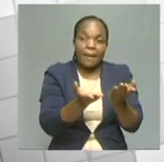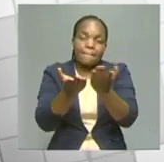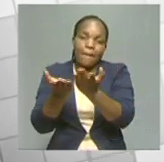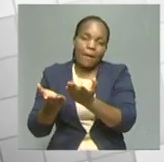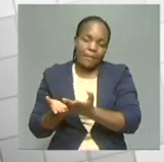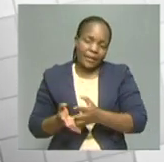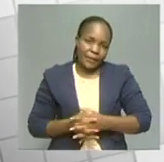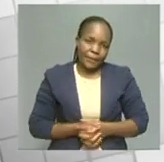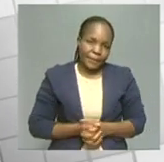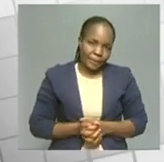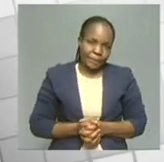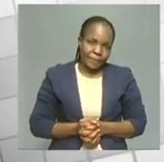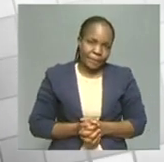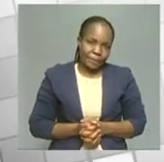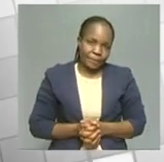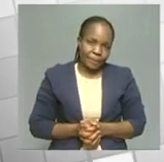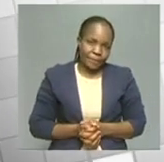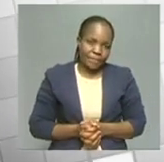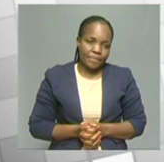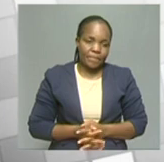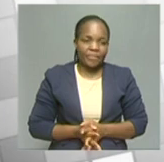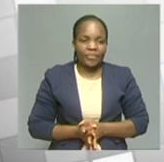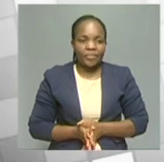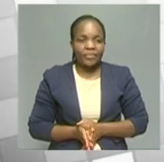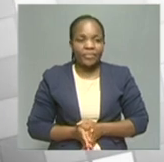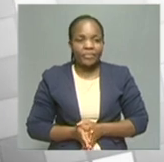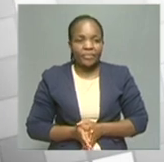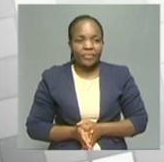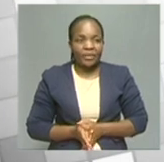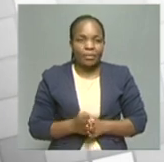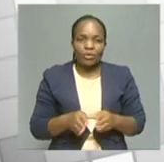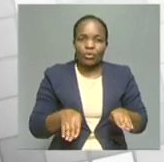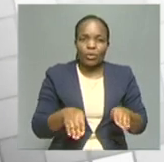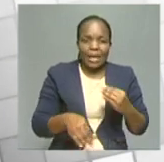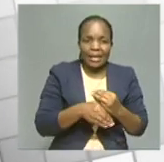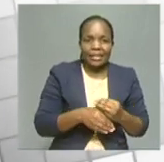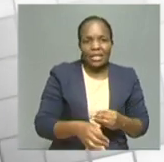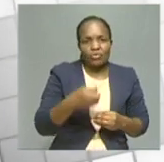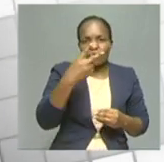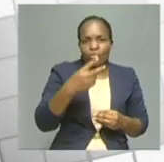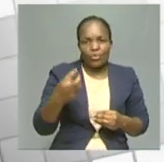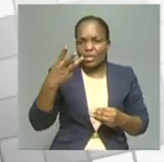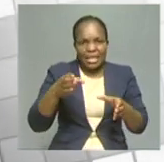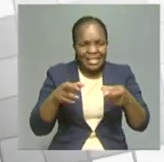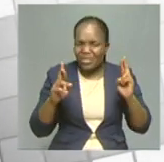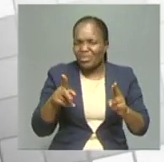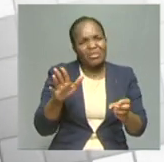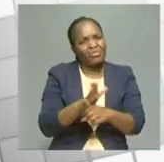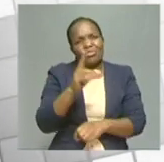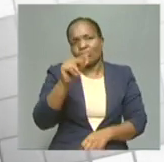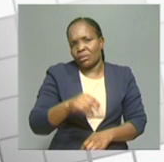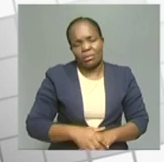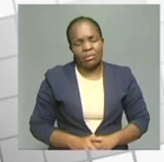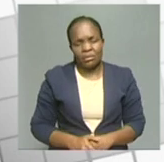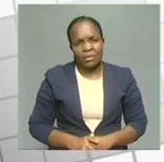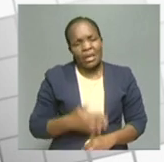specific schools, but then construction of 2 or 3 classroom blocks is not sufficient. The only solution is